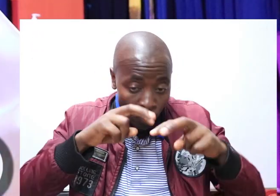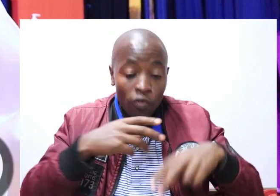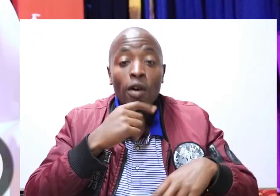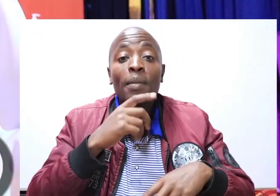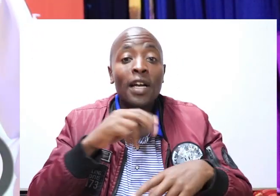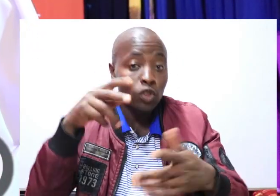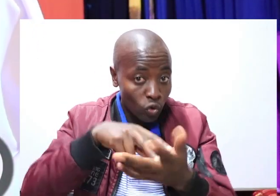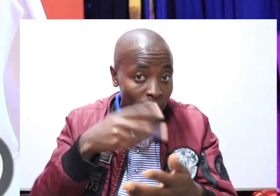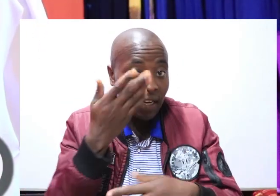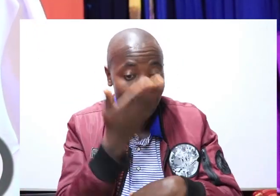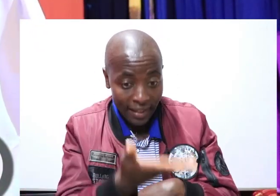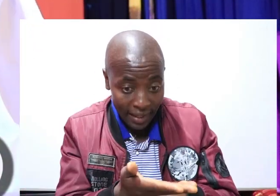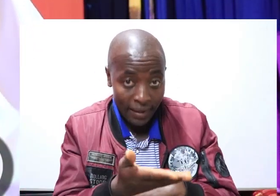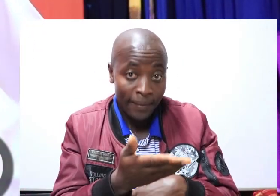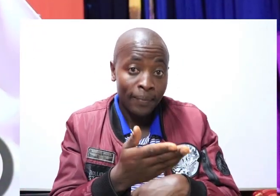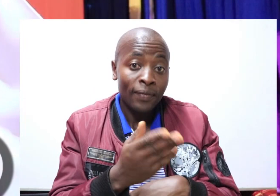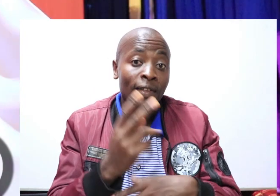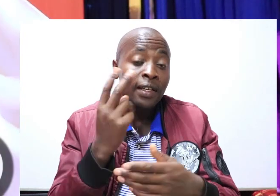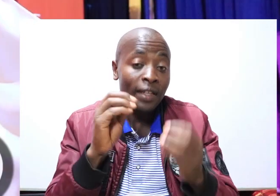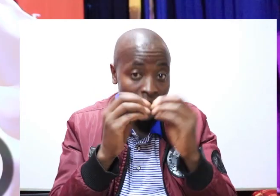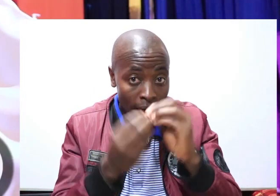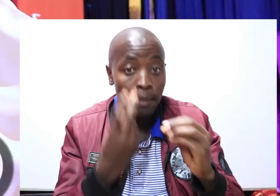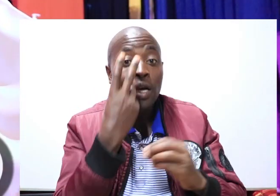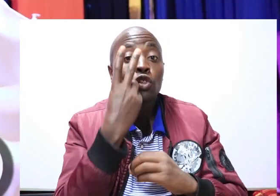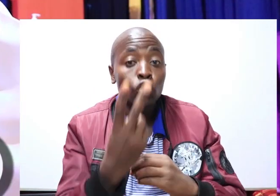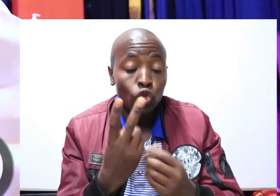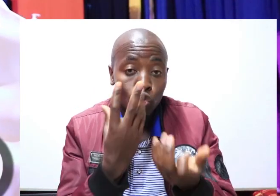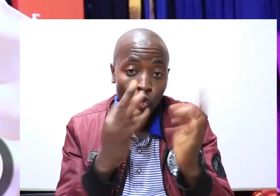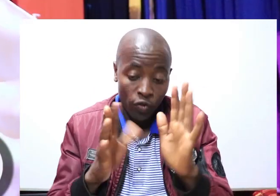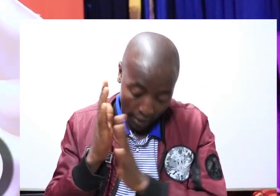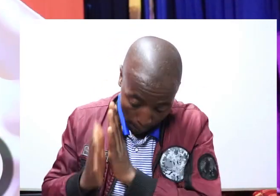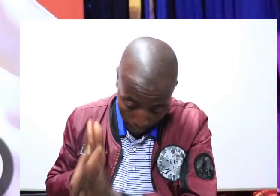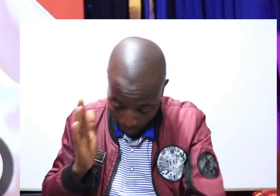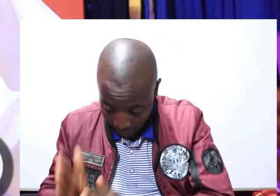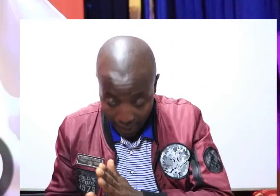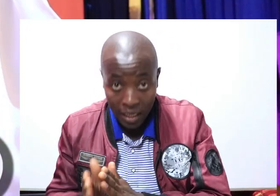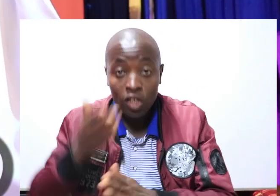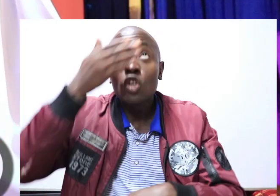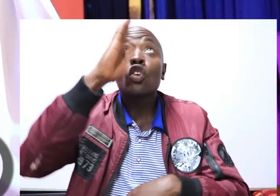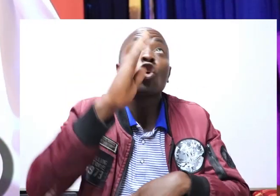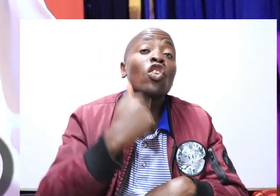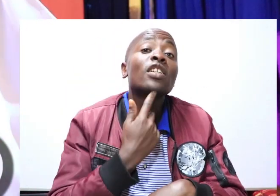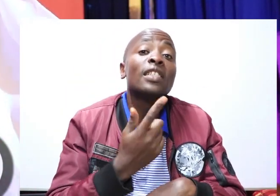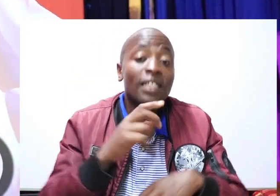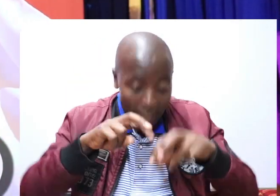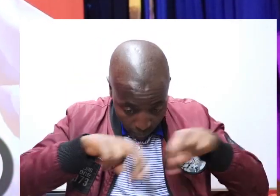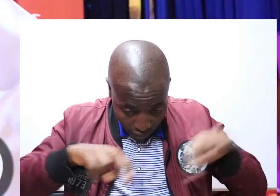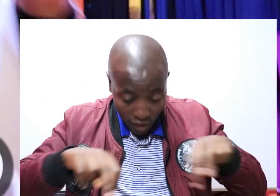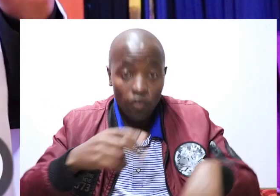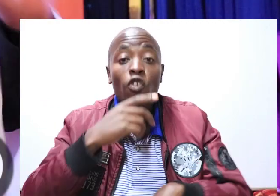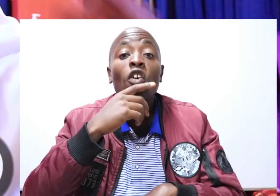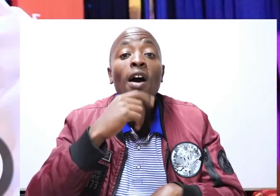gap. The second particular phase of the blueprint of intercession, God is saying, I am looking for a